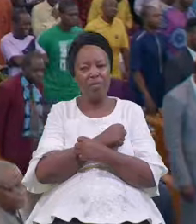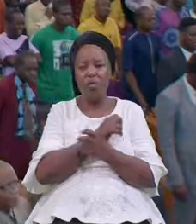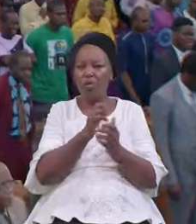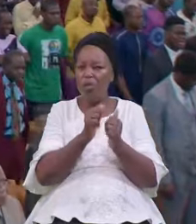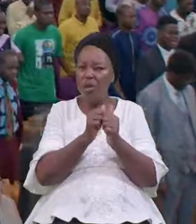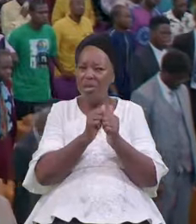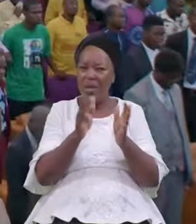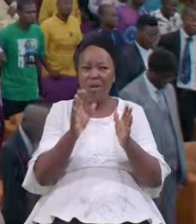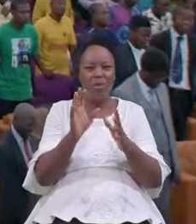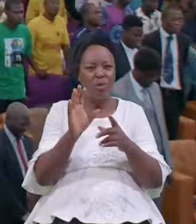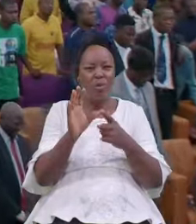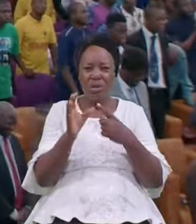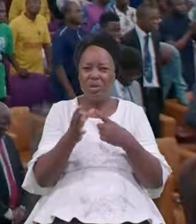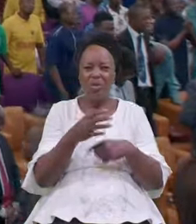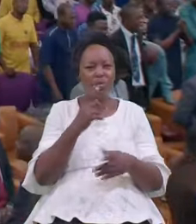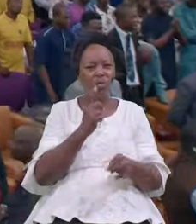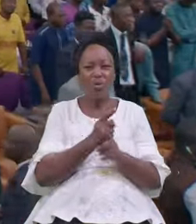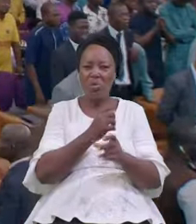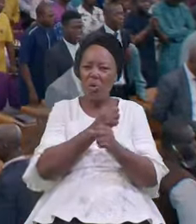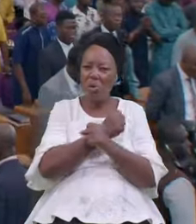Unconditionally loving.